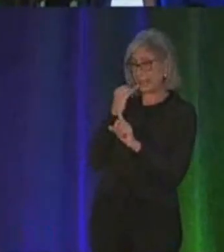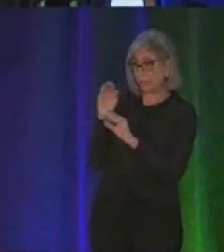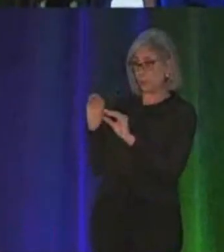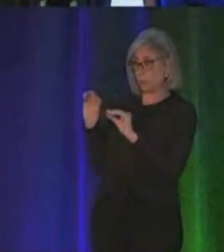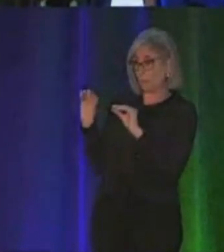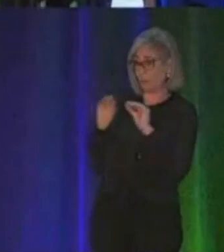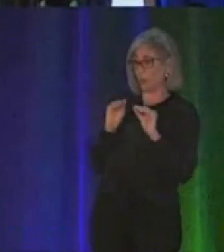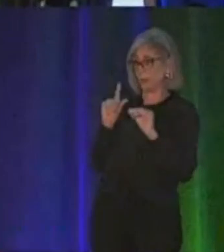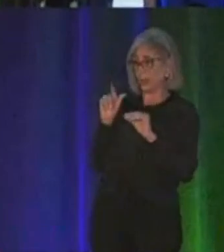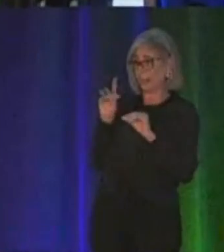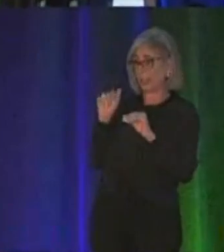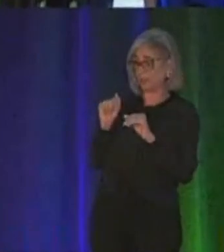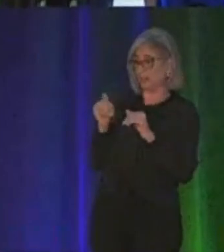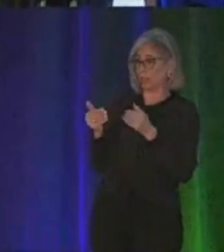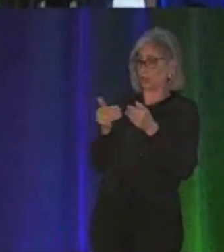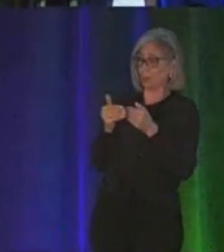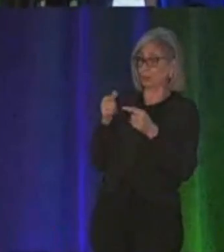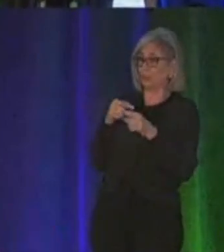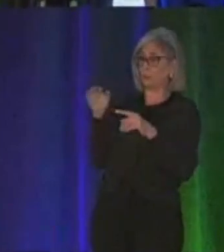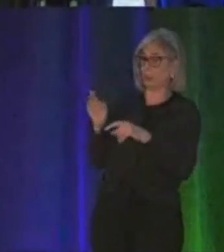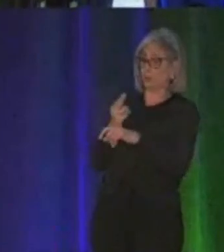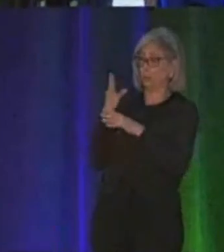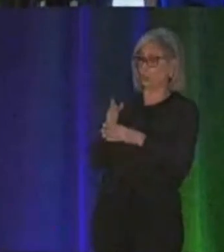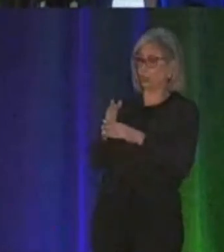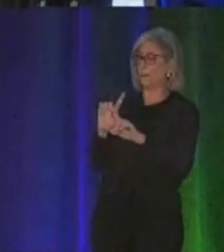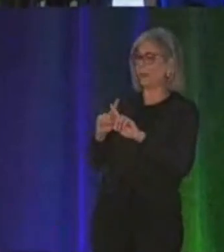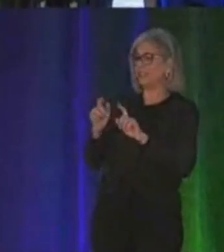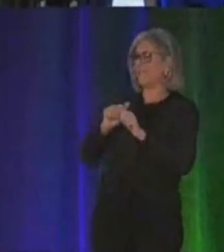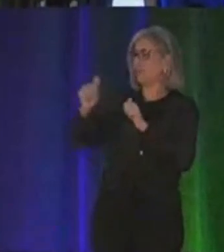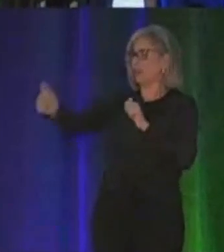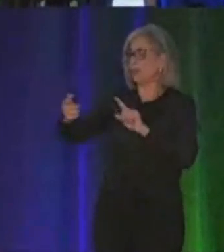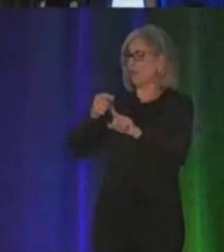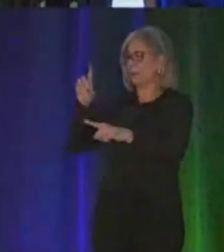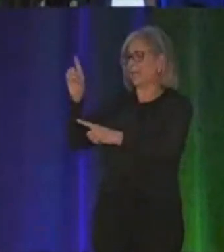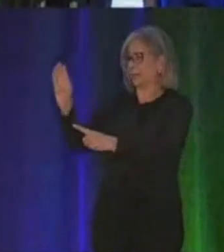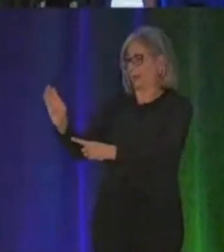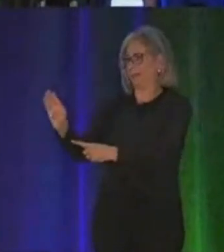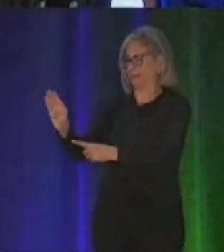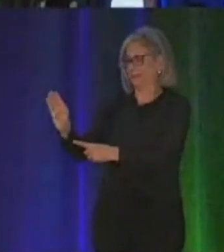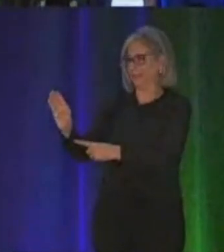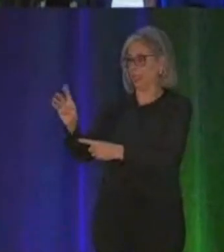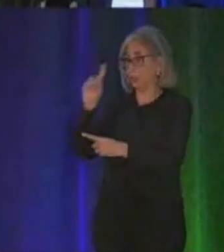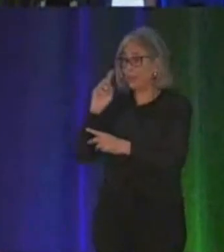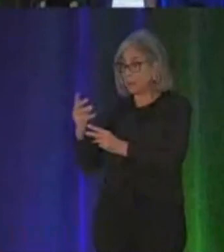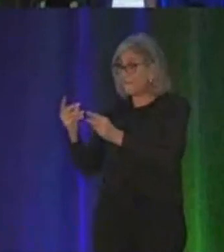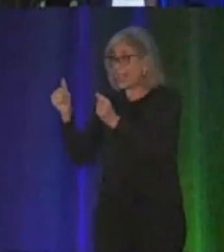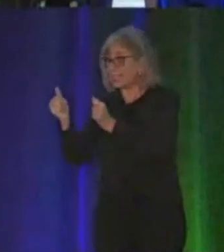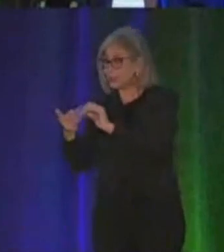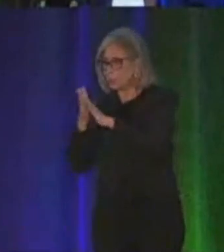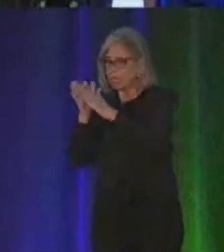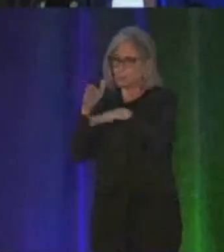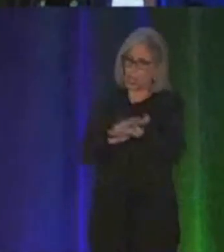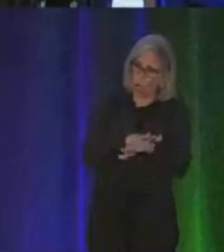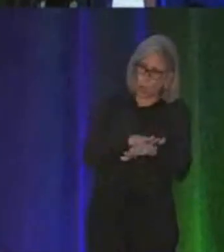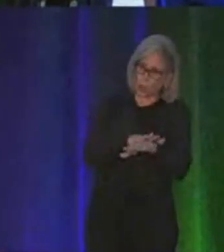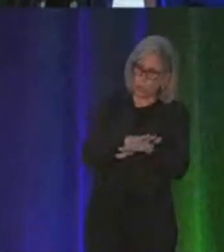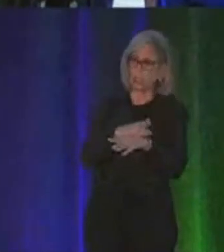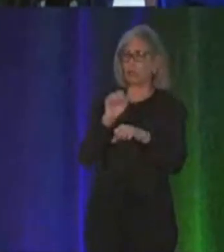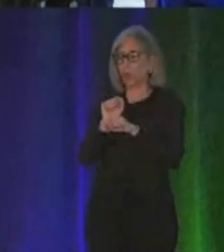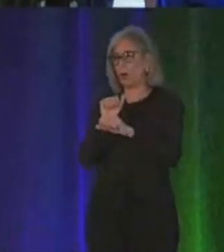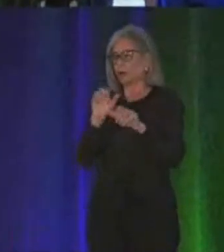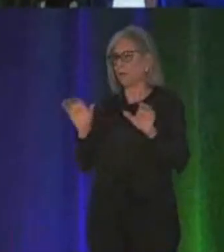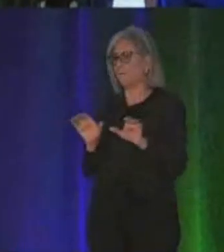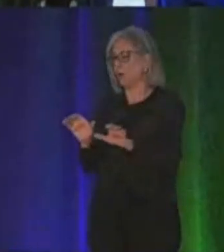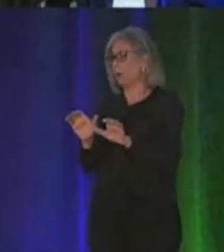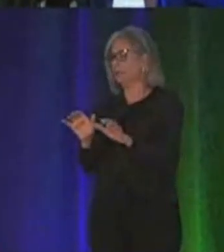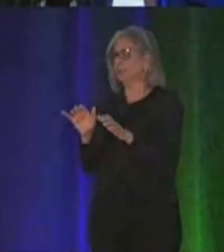closer to your user, they're getting further away from your database. So a lot of like things that you assume will be fast start to become slow, and you might actually get worse performance when you push